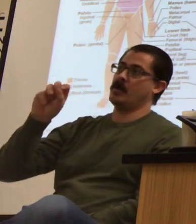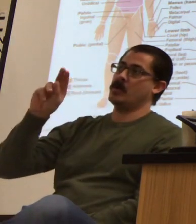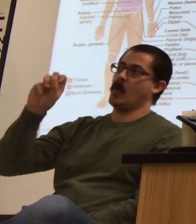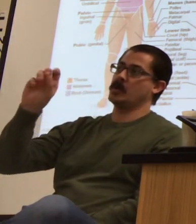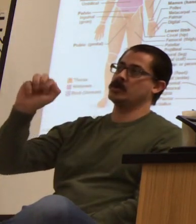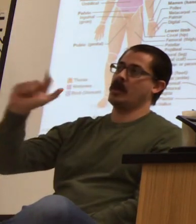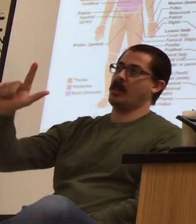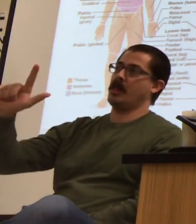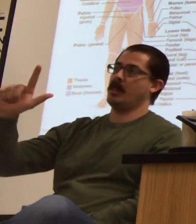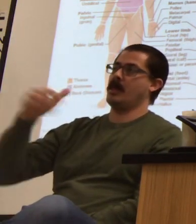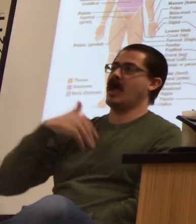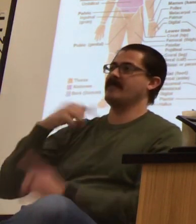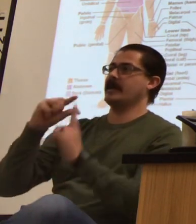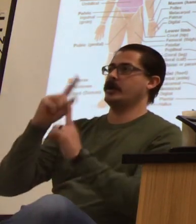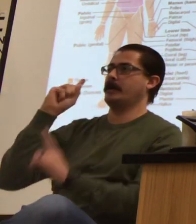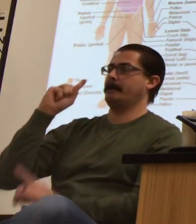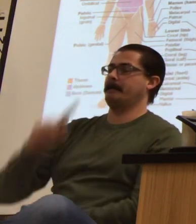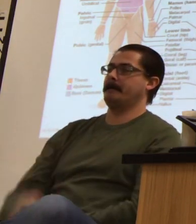term there.